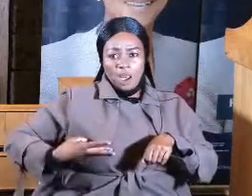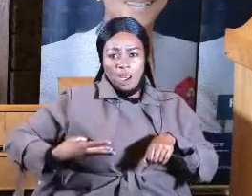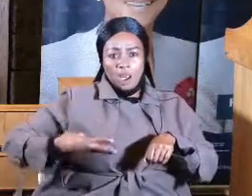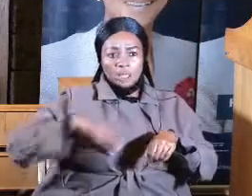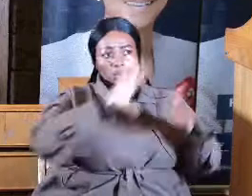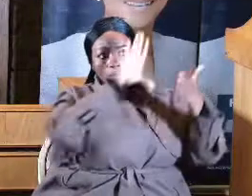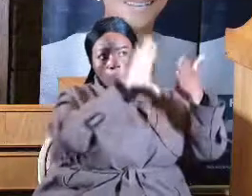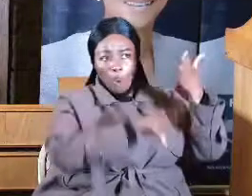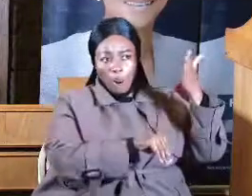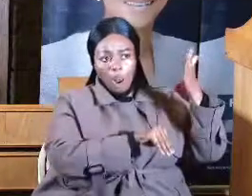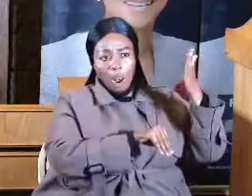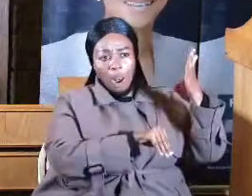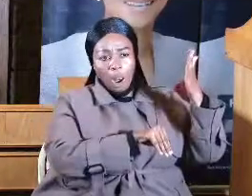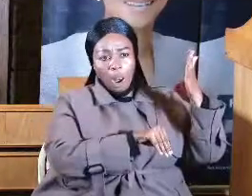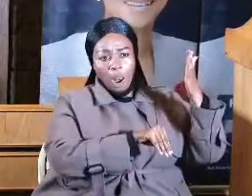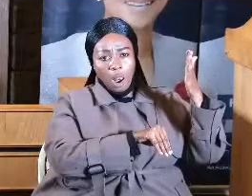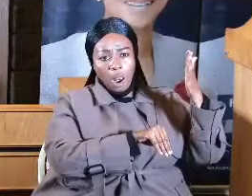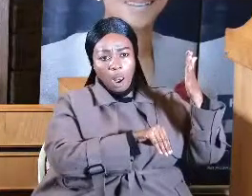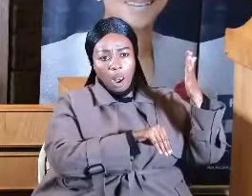the